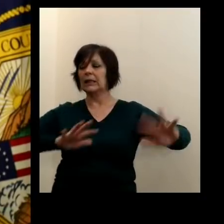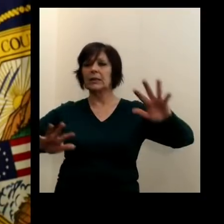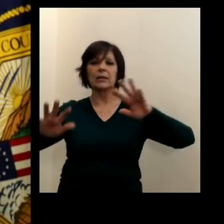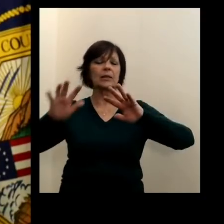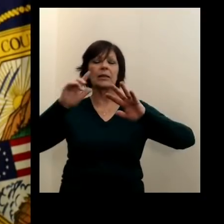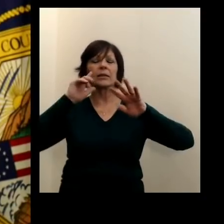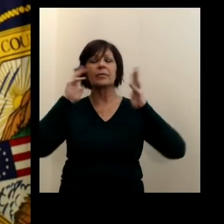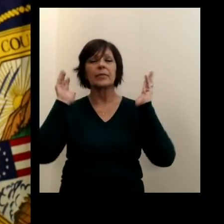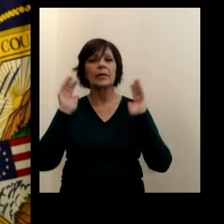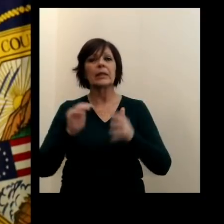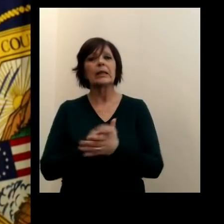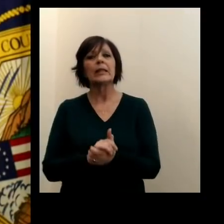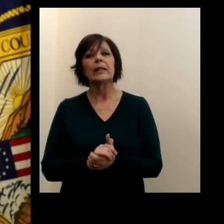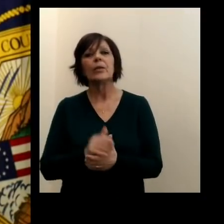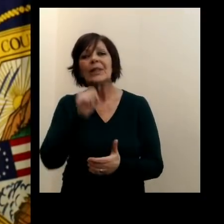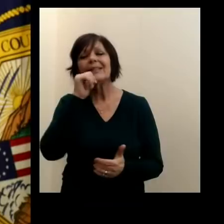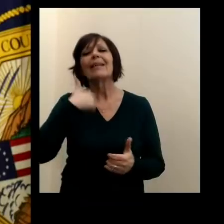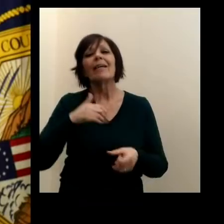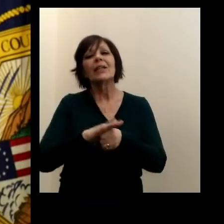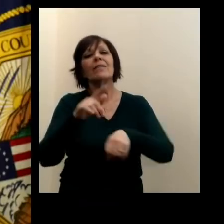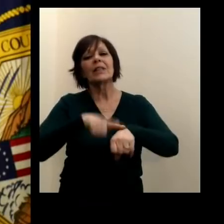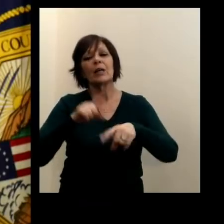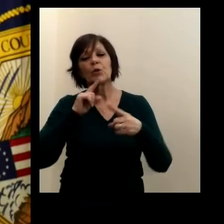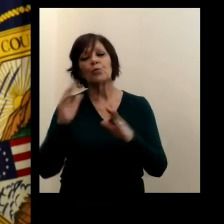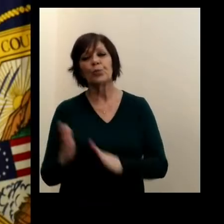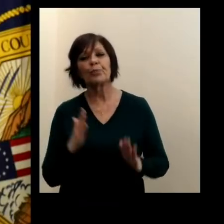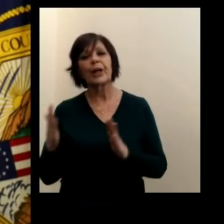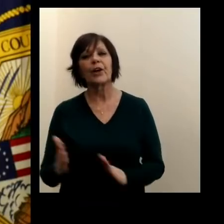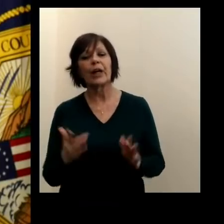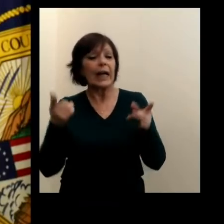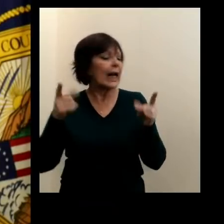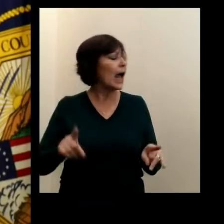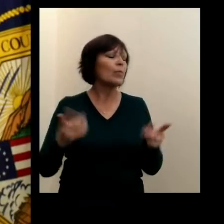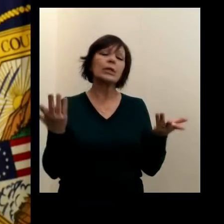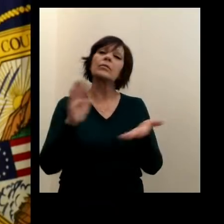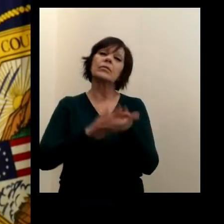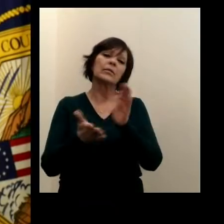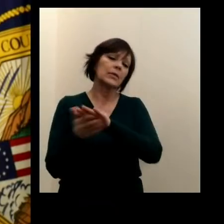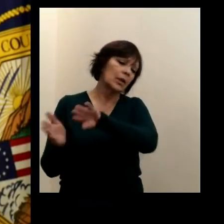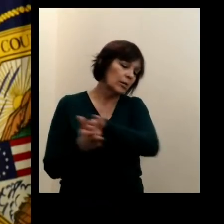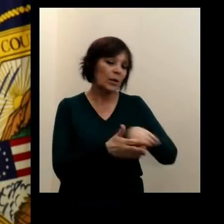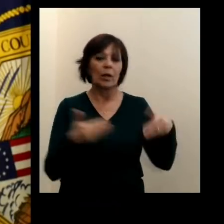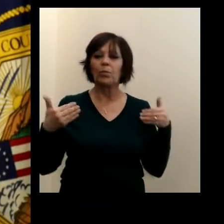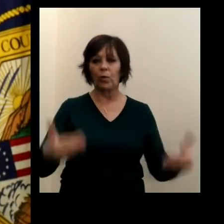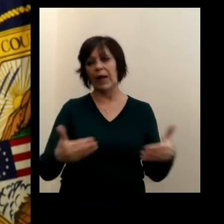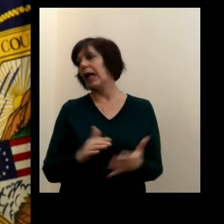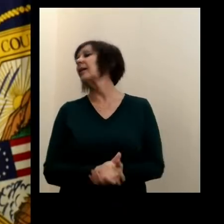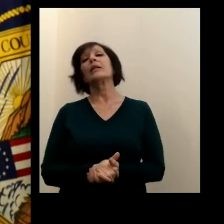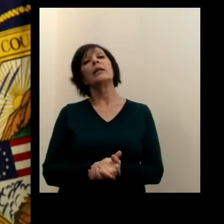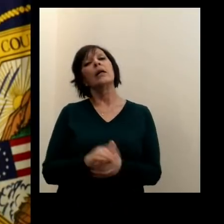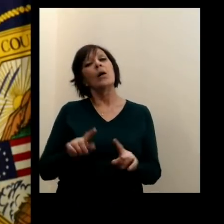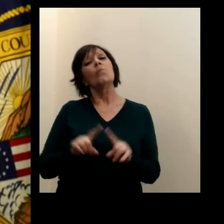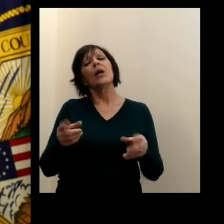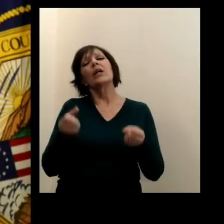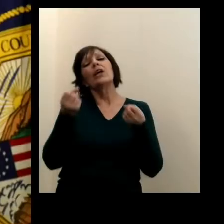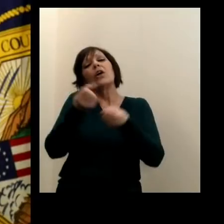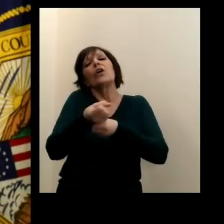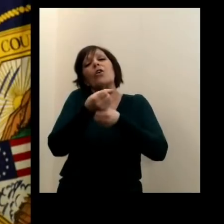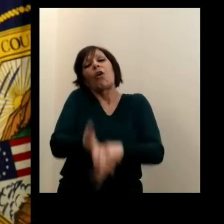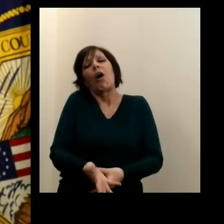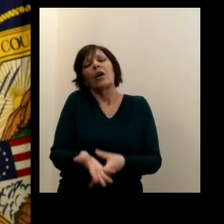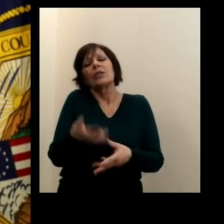was at least a week or two advance notice. We didn't. It happened, so be it. You move on, you deal with it, but it caused a lot of